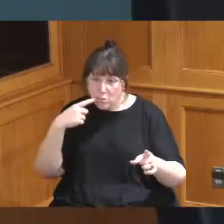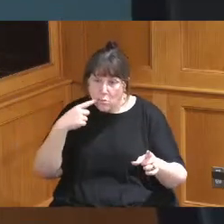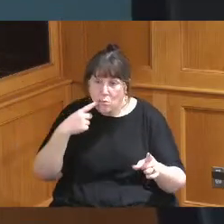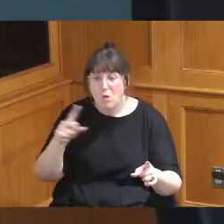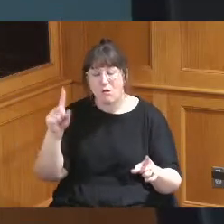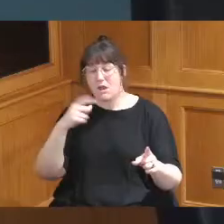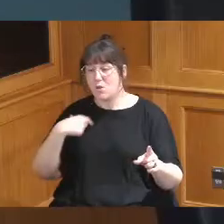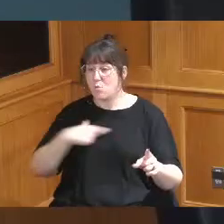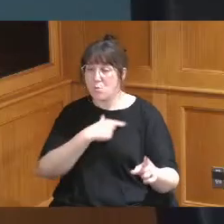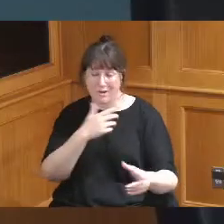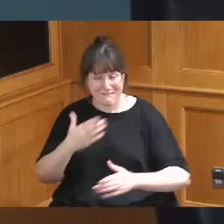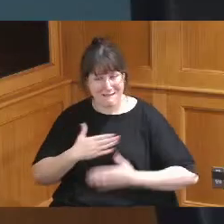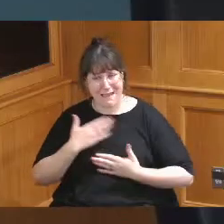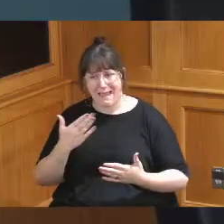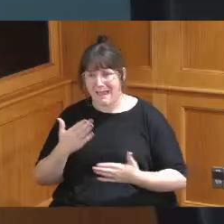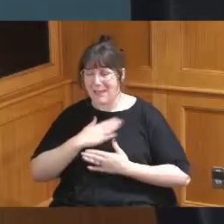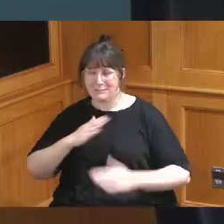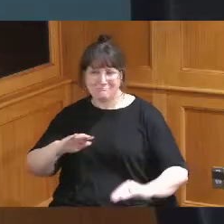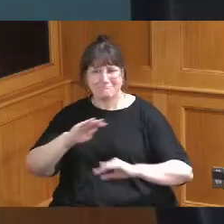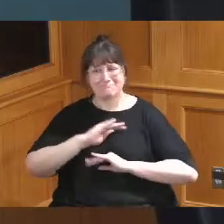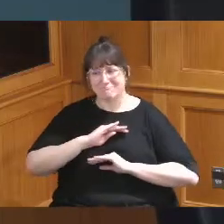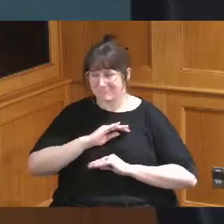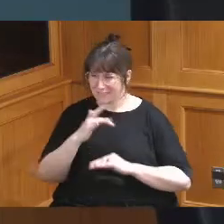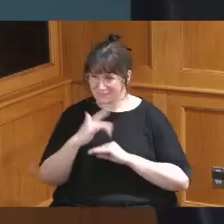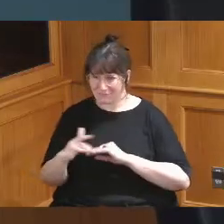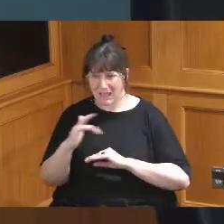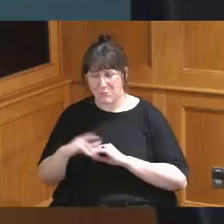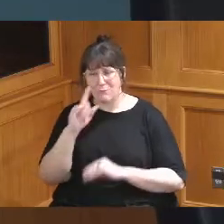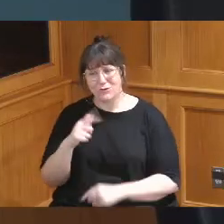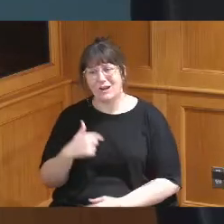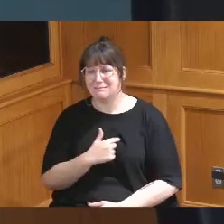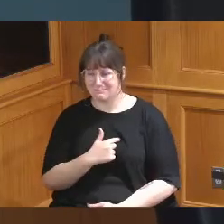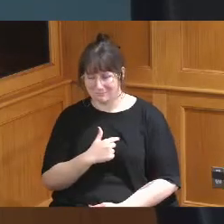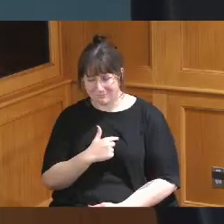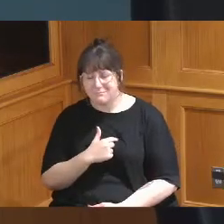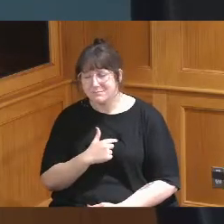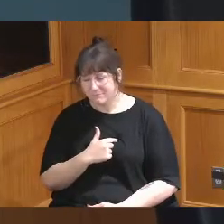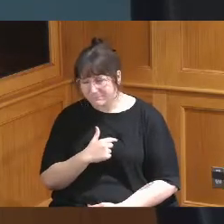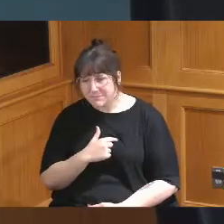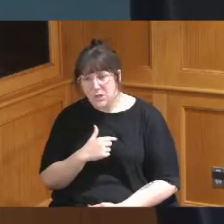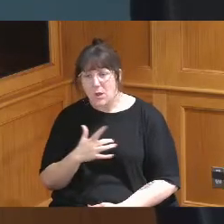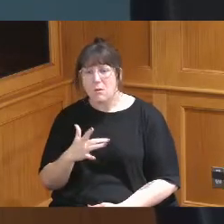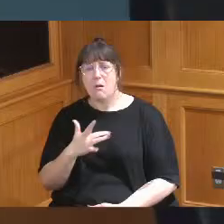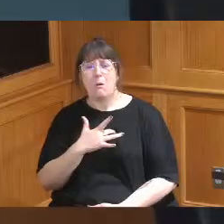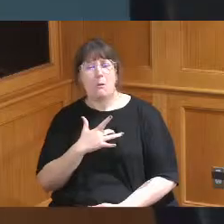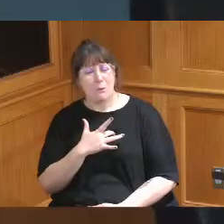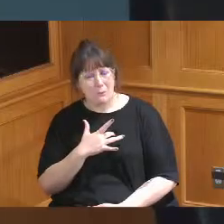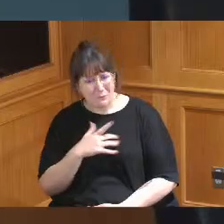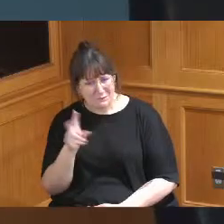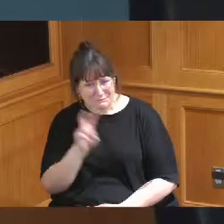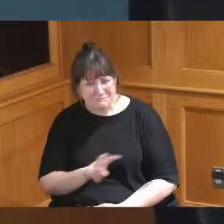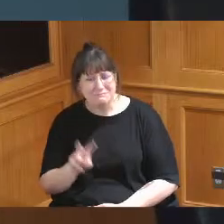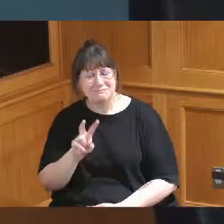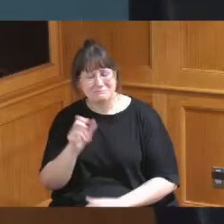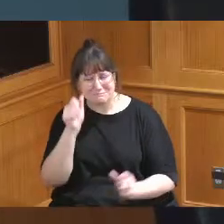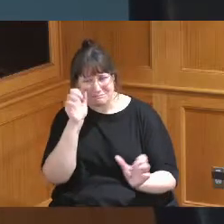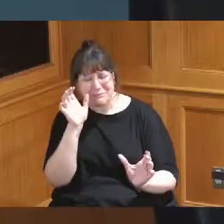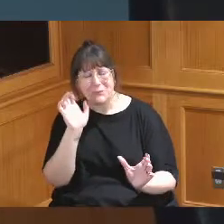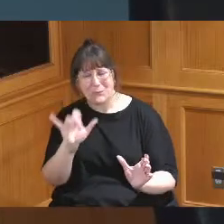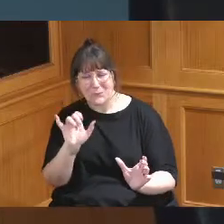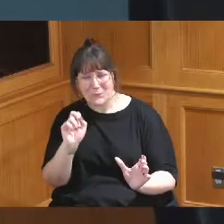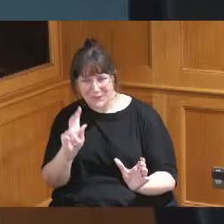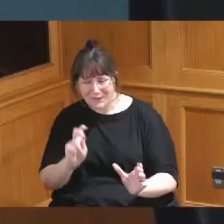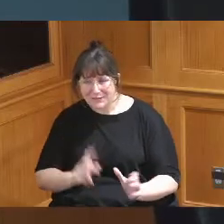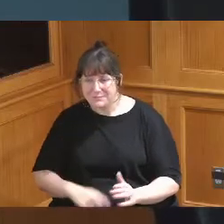We're delighted that this is something that's available to us in Hamilton County. So I was really grateful for the tour. It was eye-opening. Also,